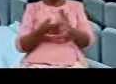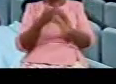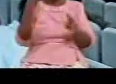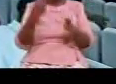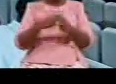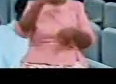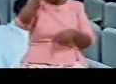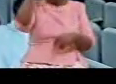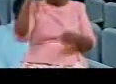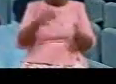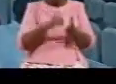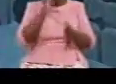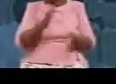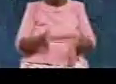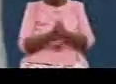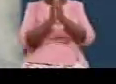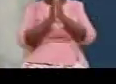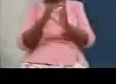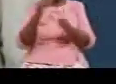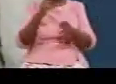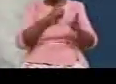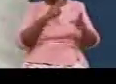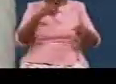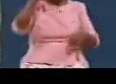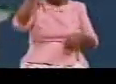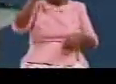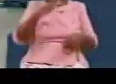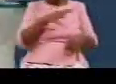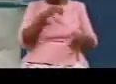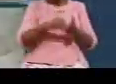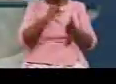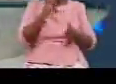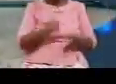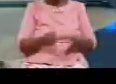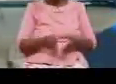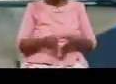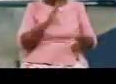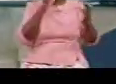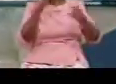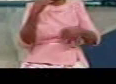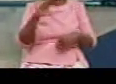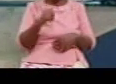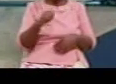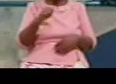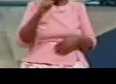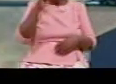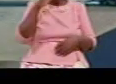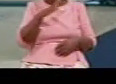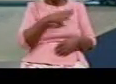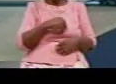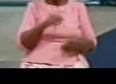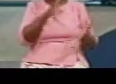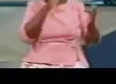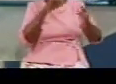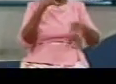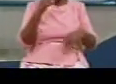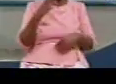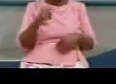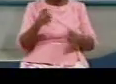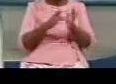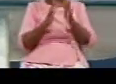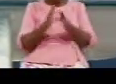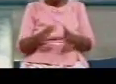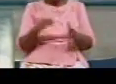is required of a man, it is required of a minister, it is required of a Christian